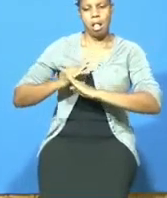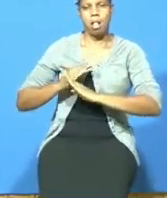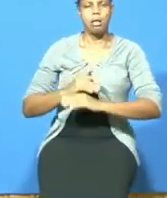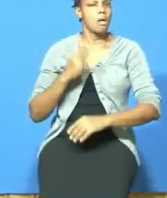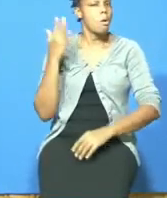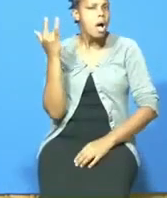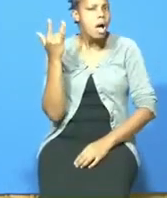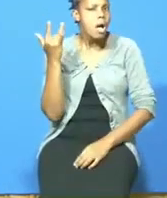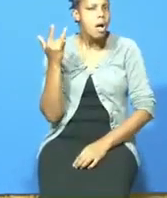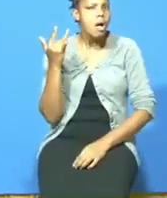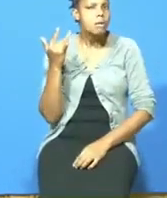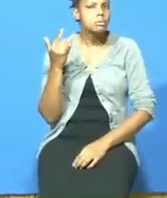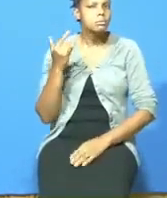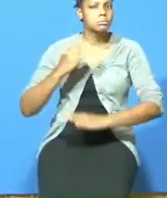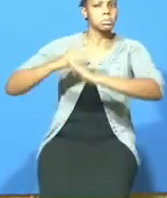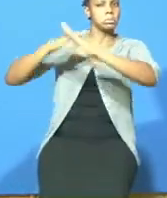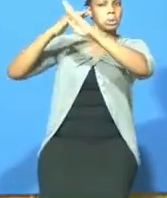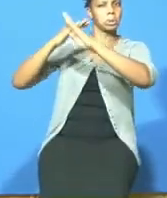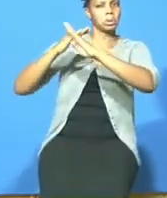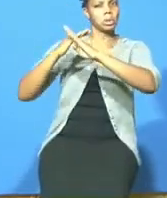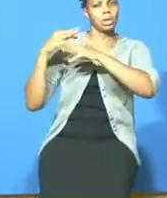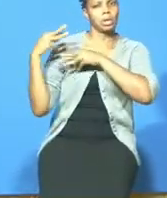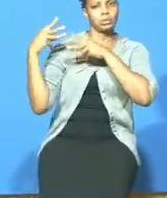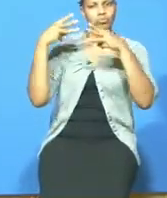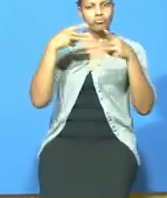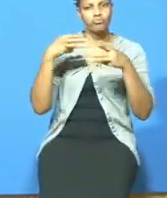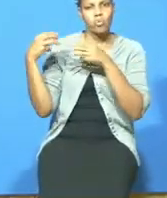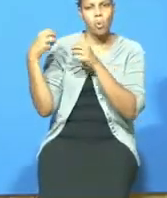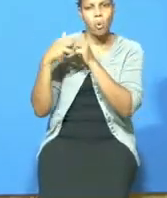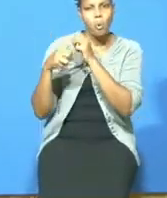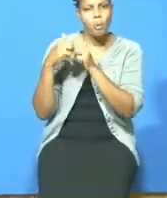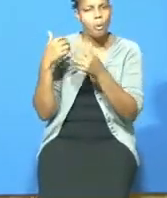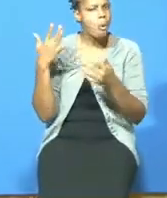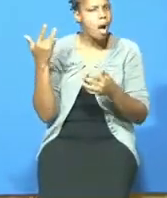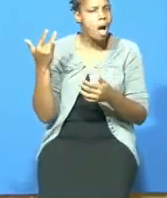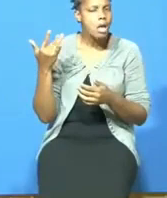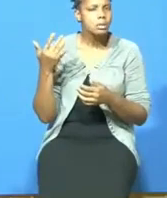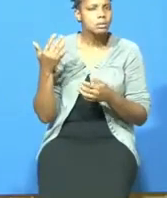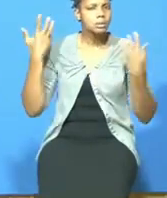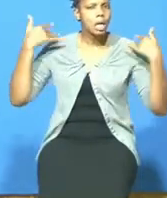that they are holding the winds of strife?